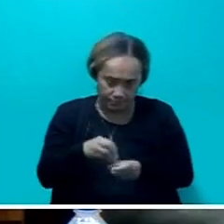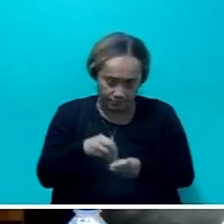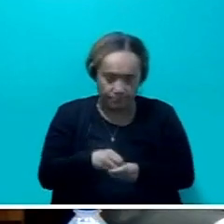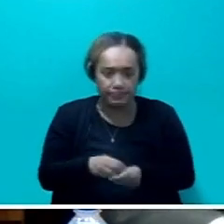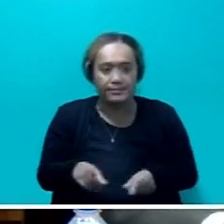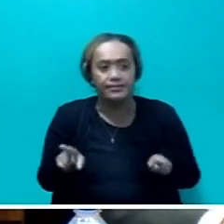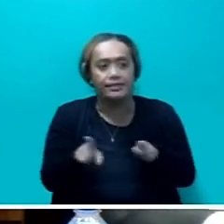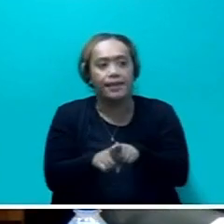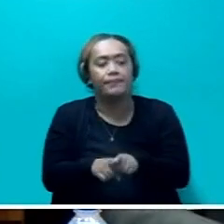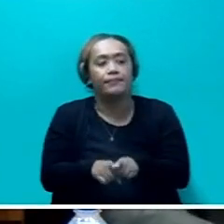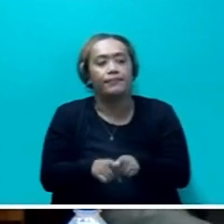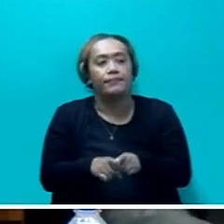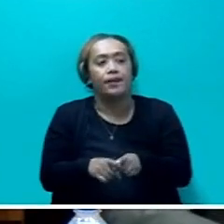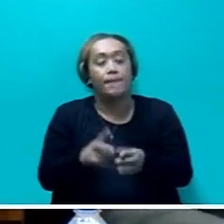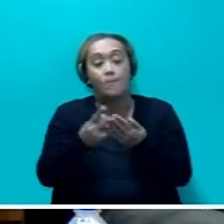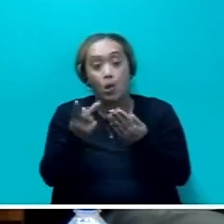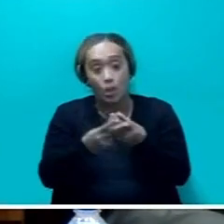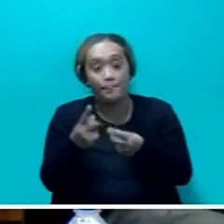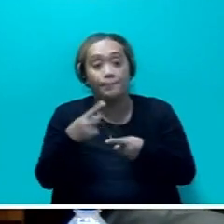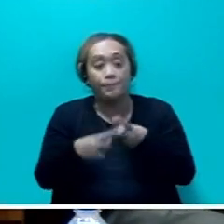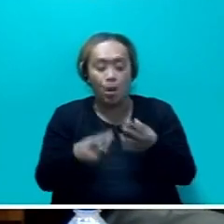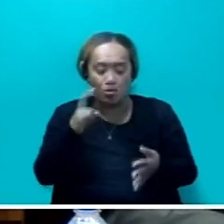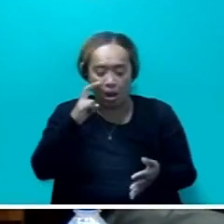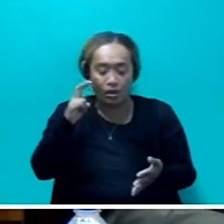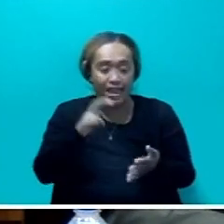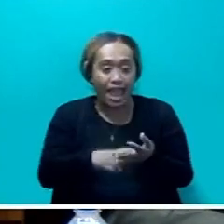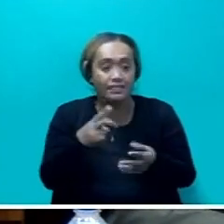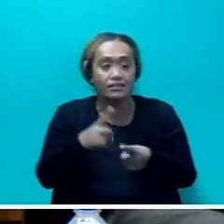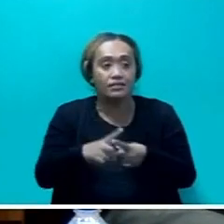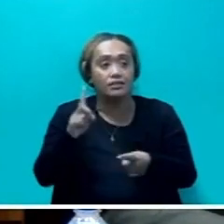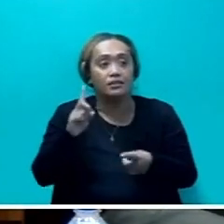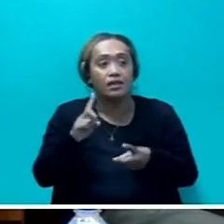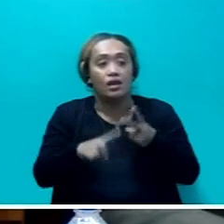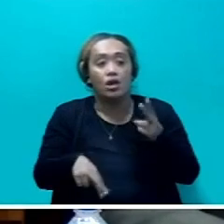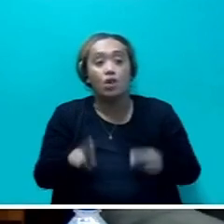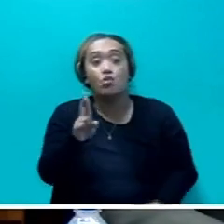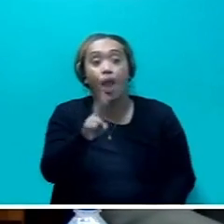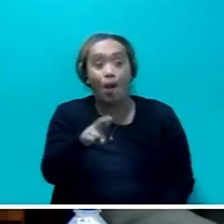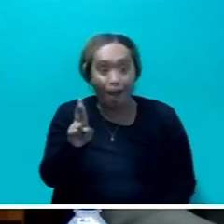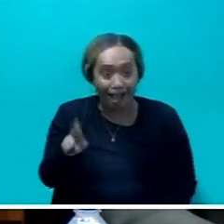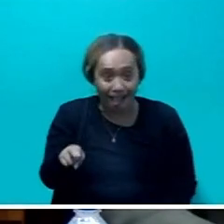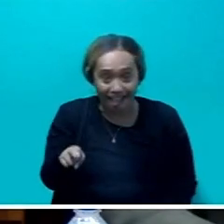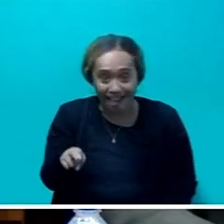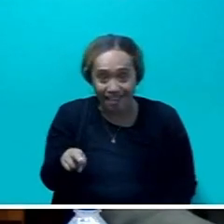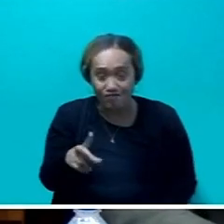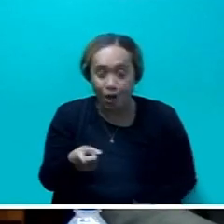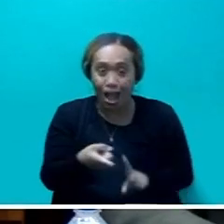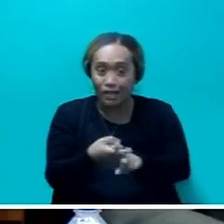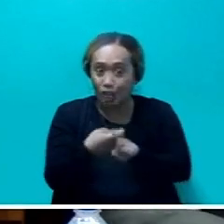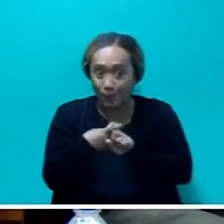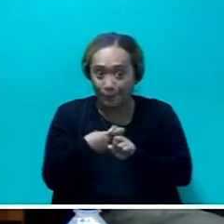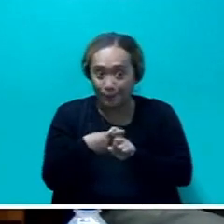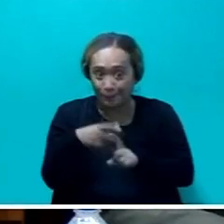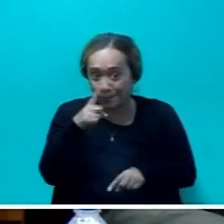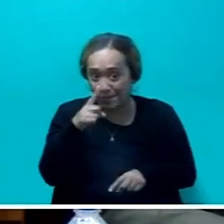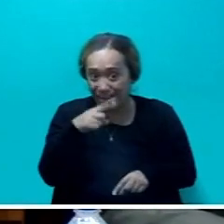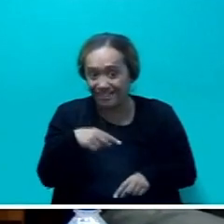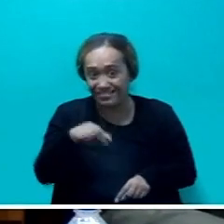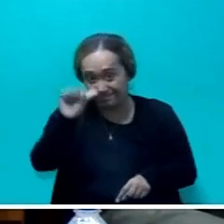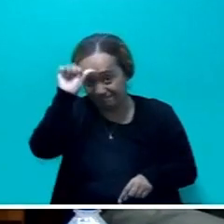are likely to be: one, the recognition of the Vanua of Rewa for adopting descendants of